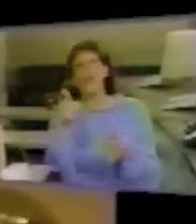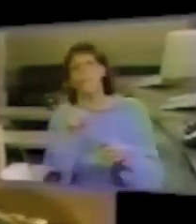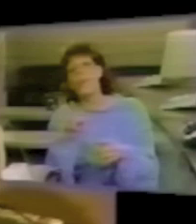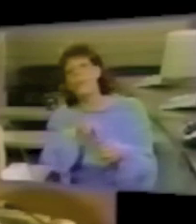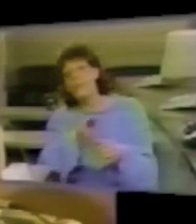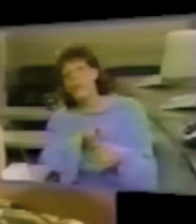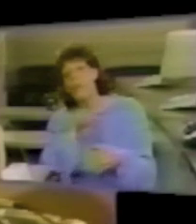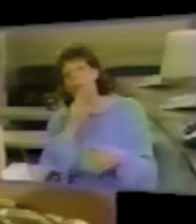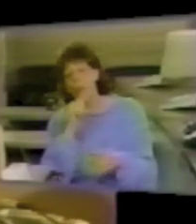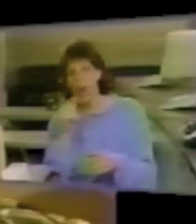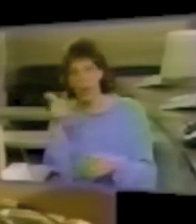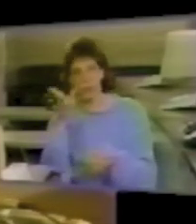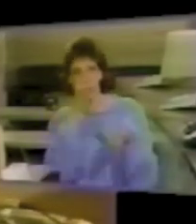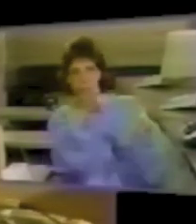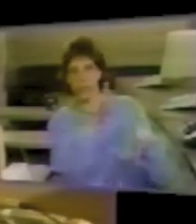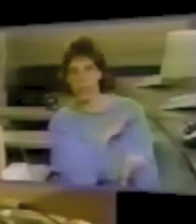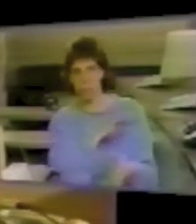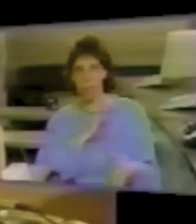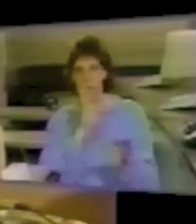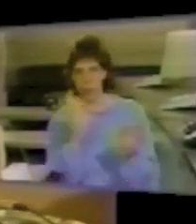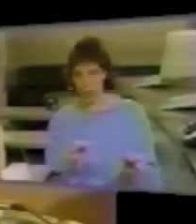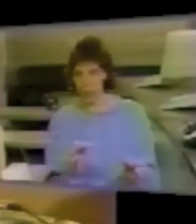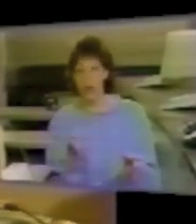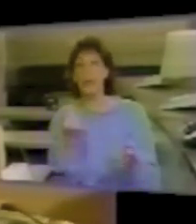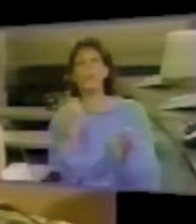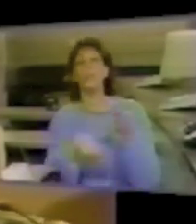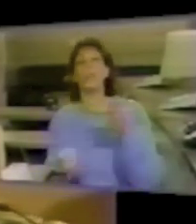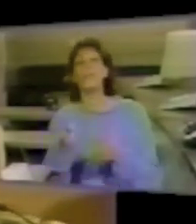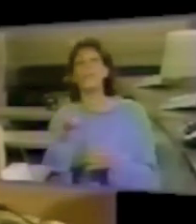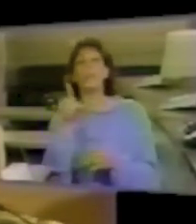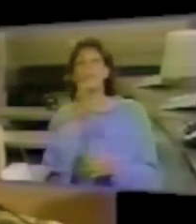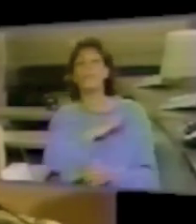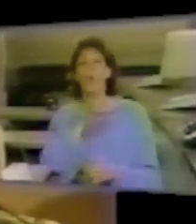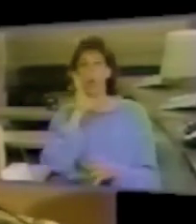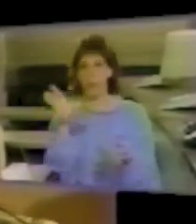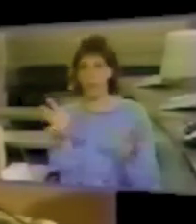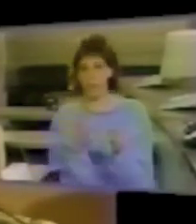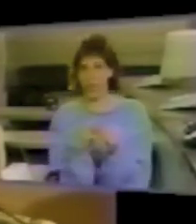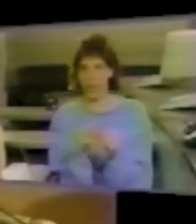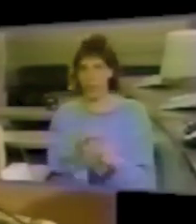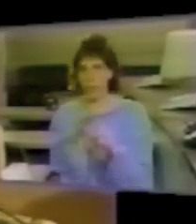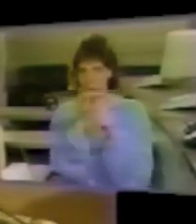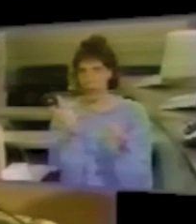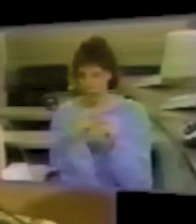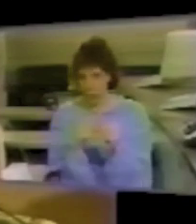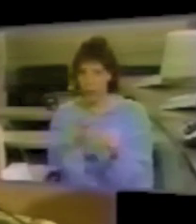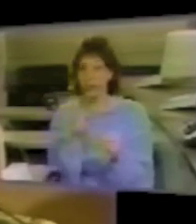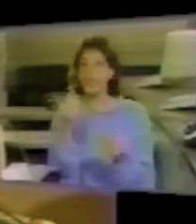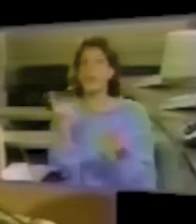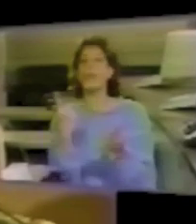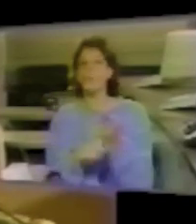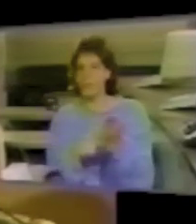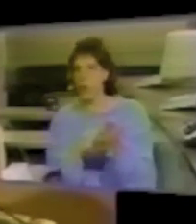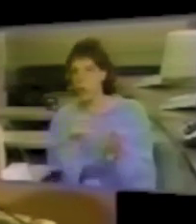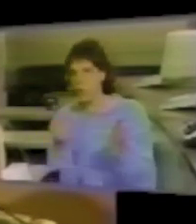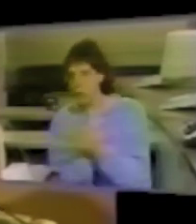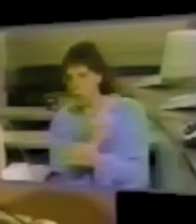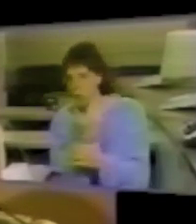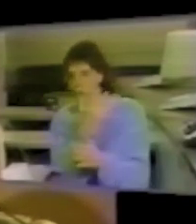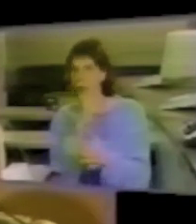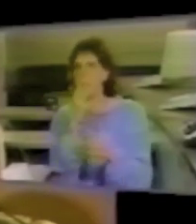will meet in a special session early next week to begin the search for a new president, with no reprisals to be taken against